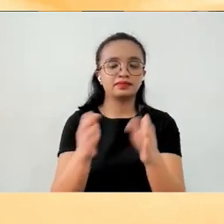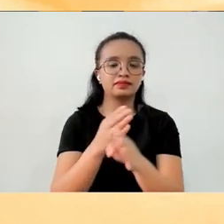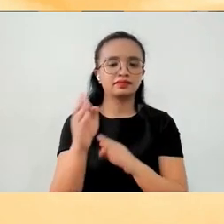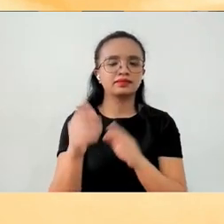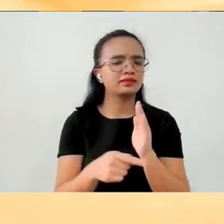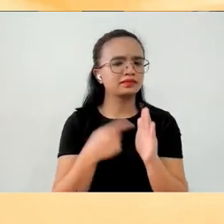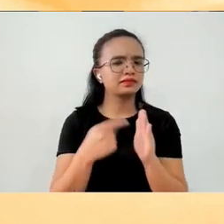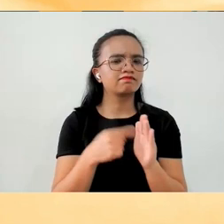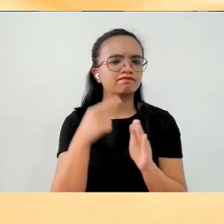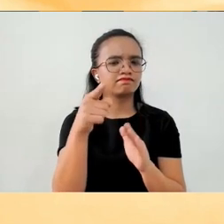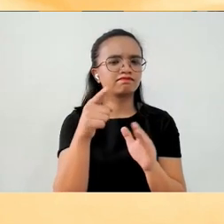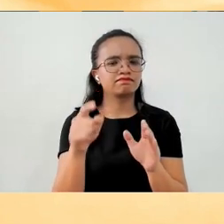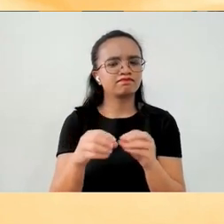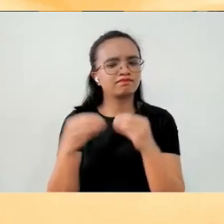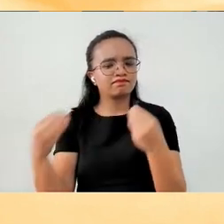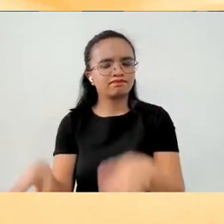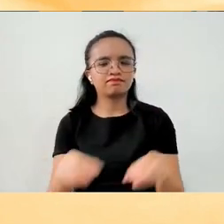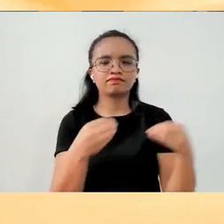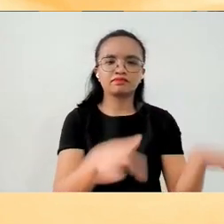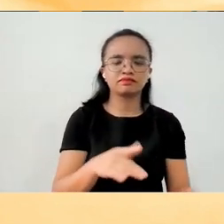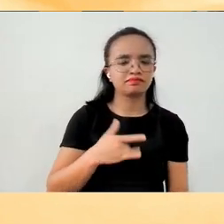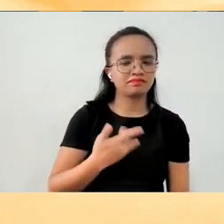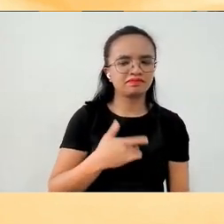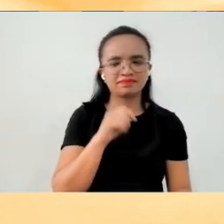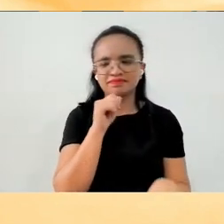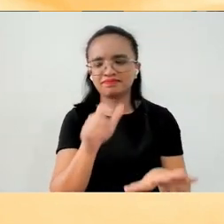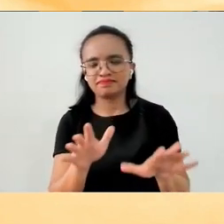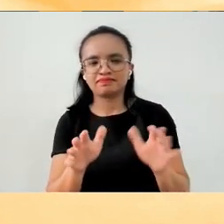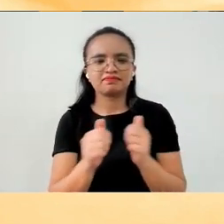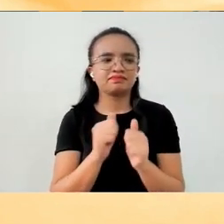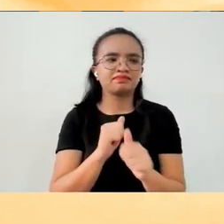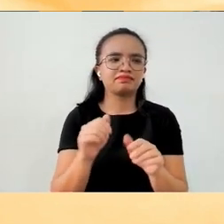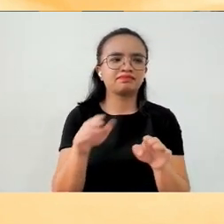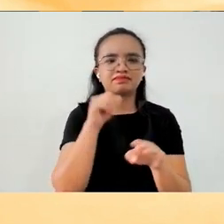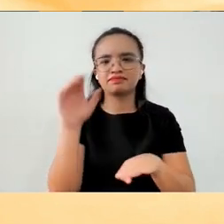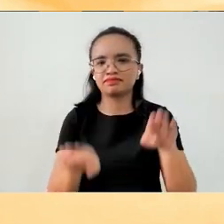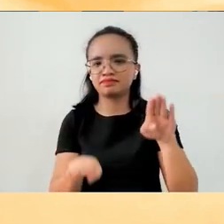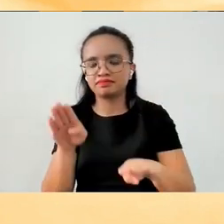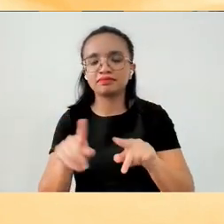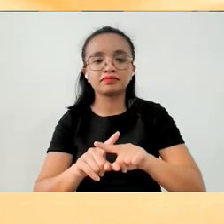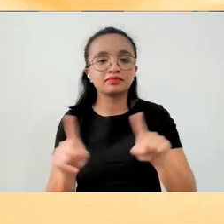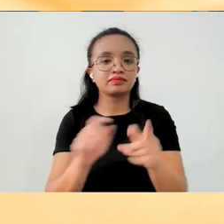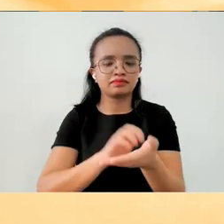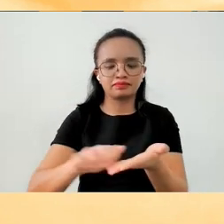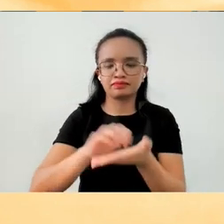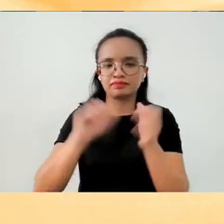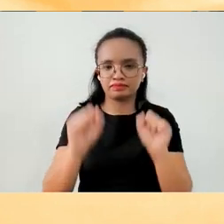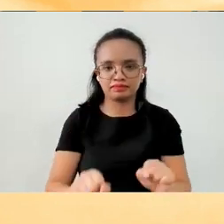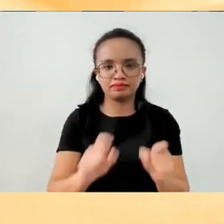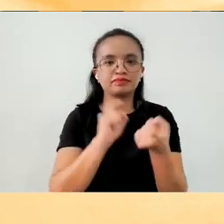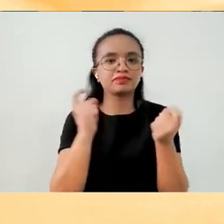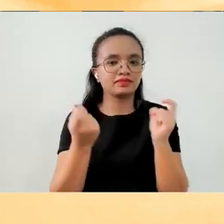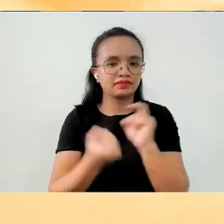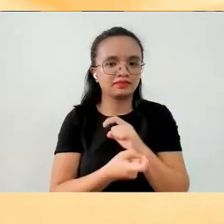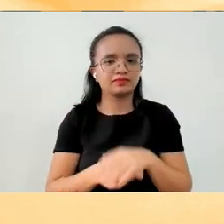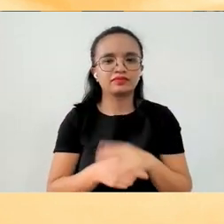Sometimes you can get off track, feel unsettled, or feel out of balance. But with practice, you can change that. Let's